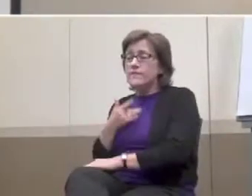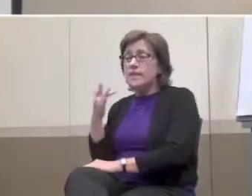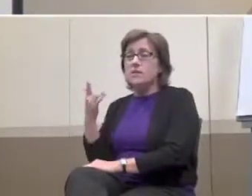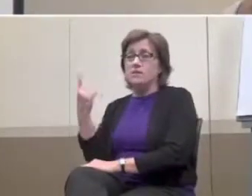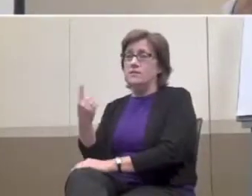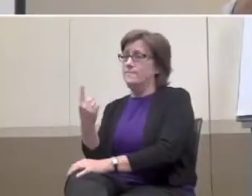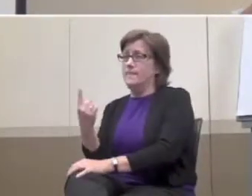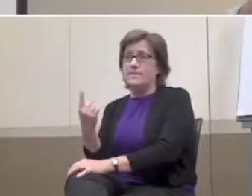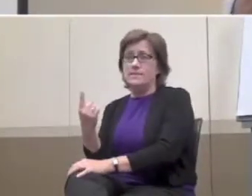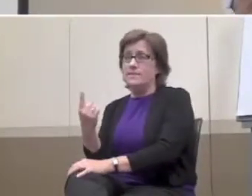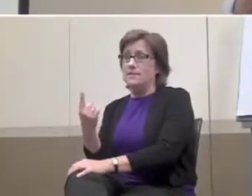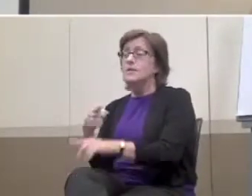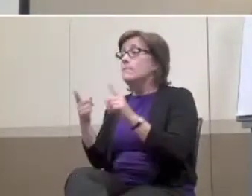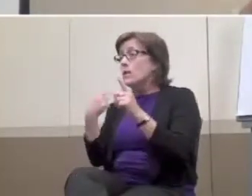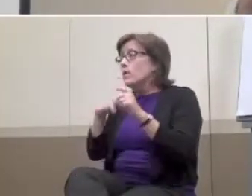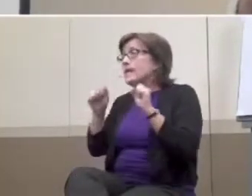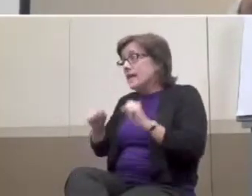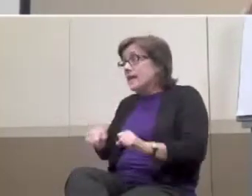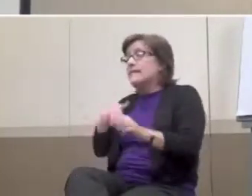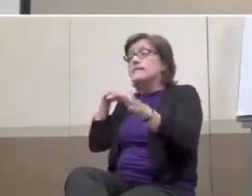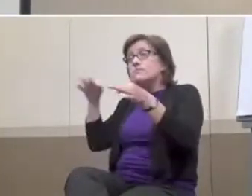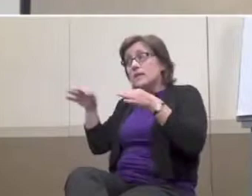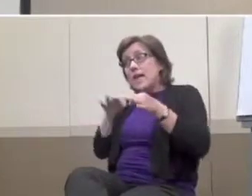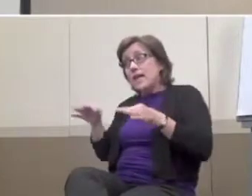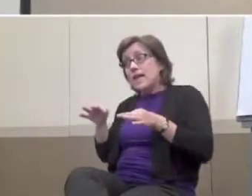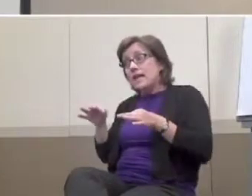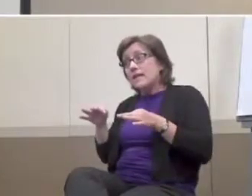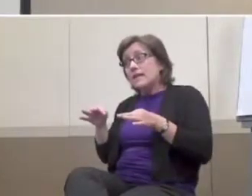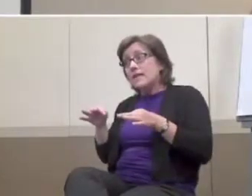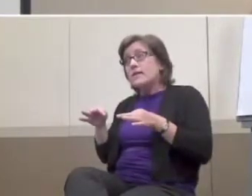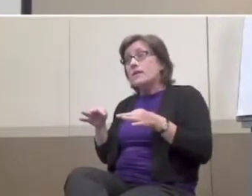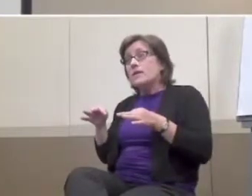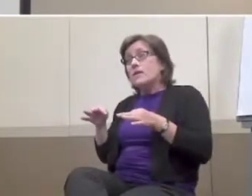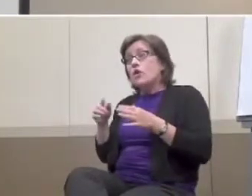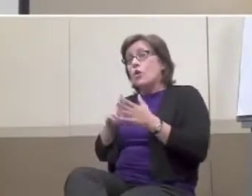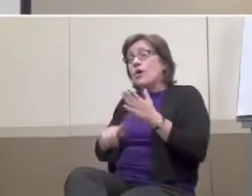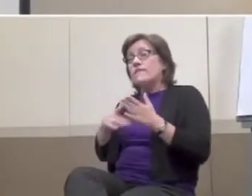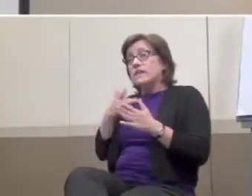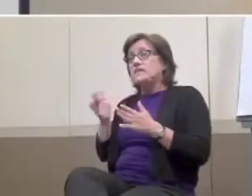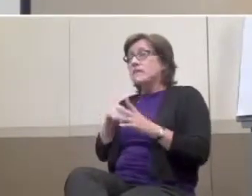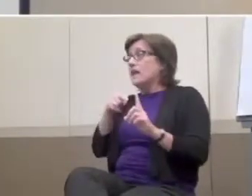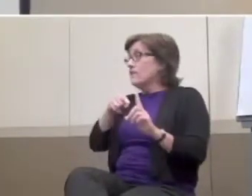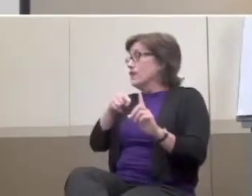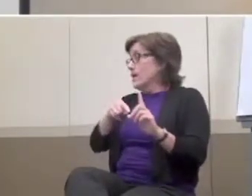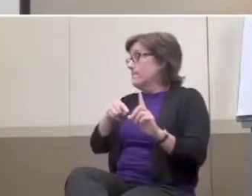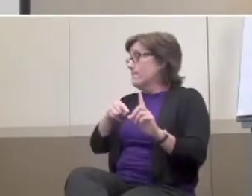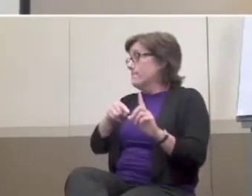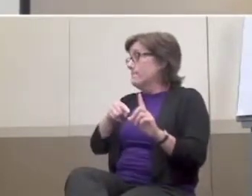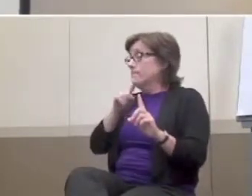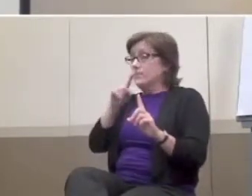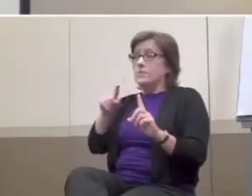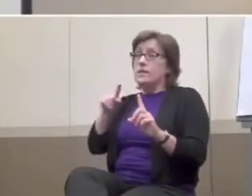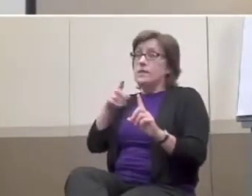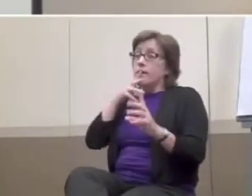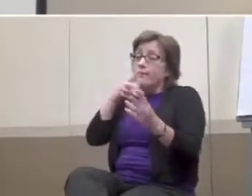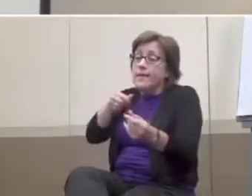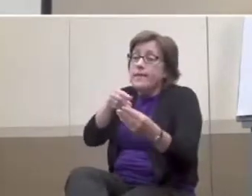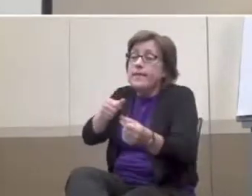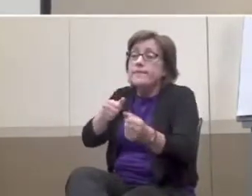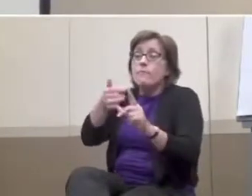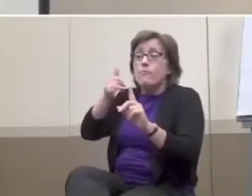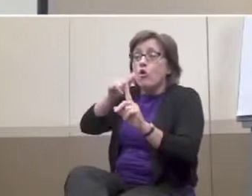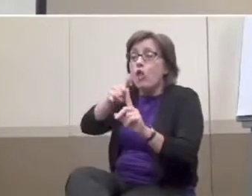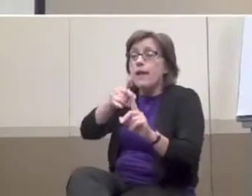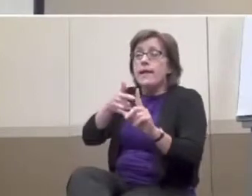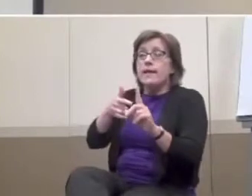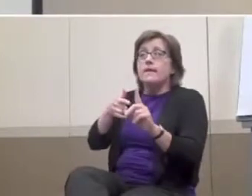can explain the feelings behind what it feels like to be bullied or victimized or teased in some way. We